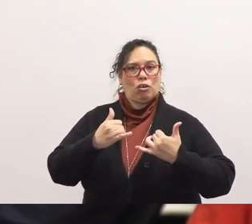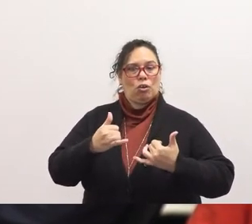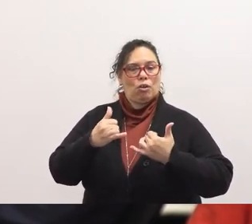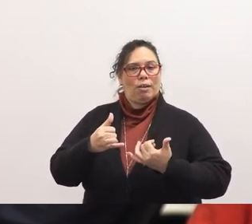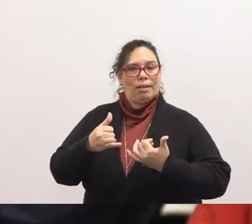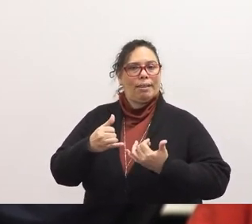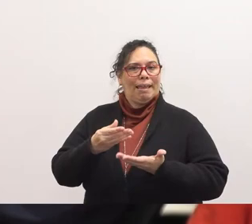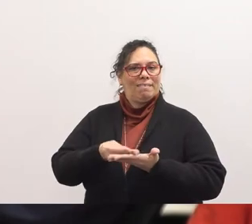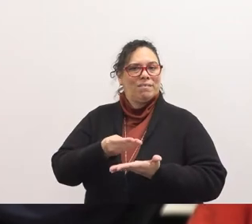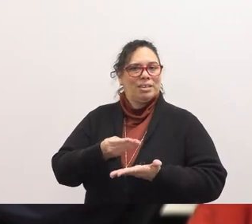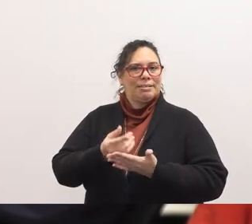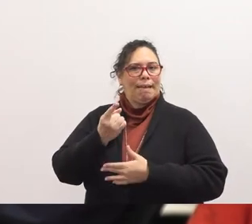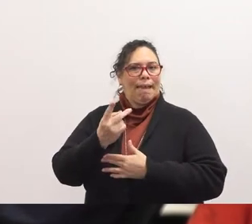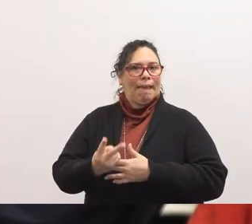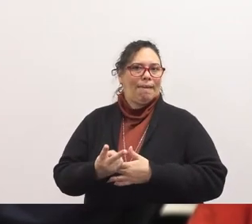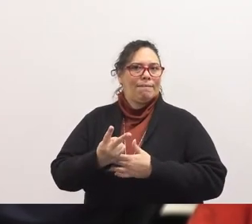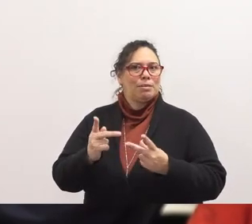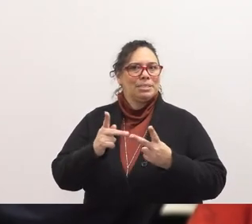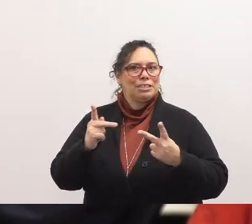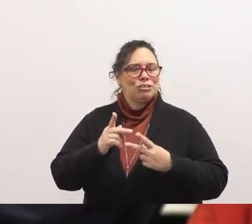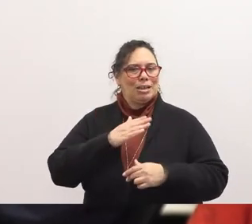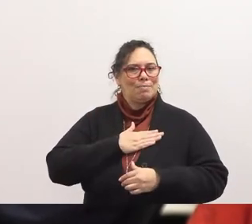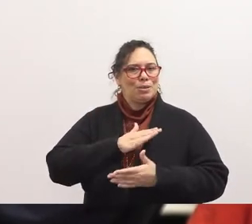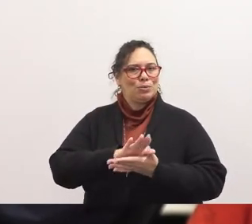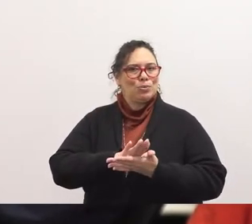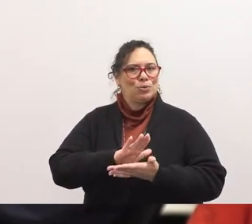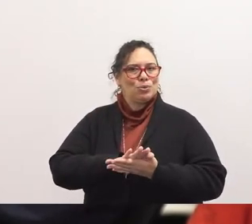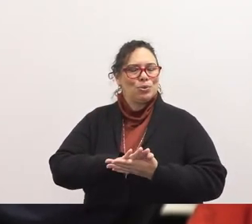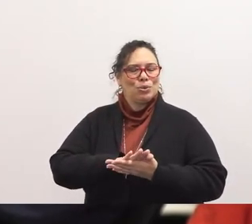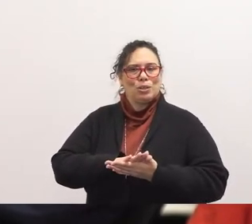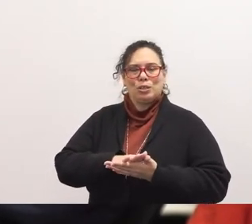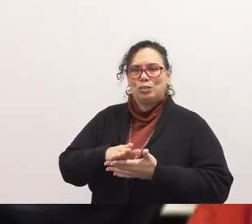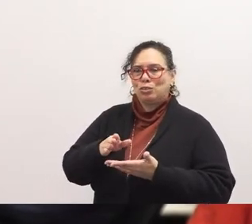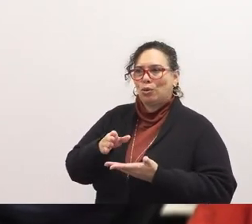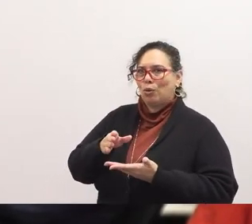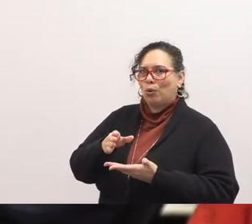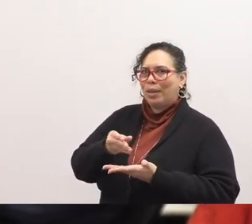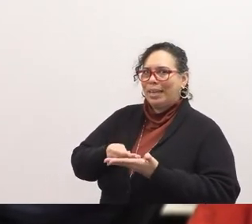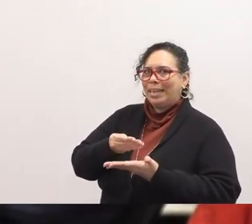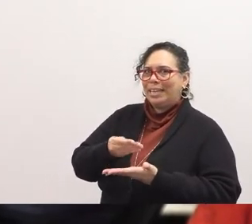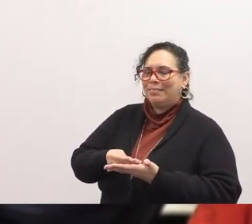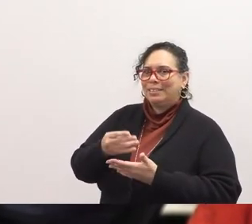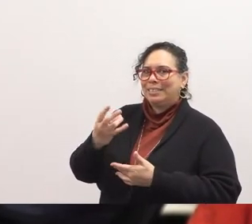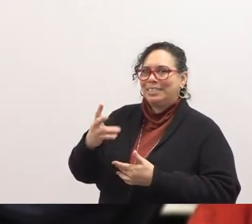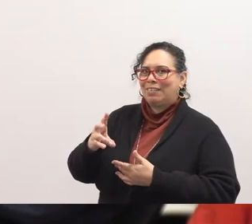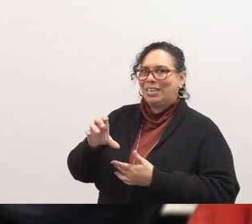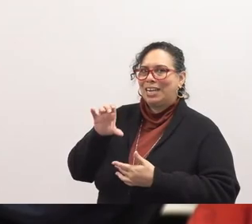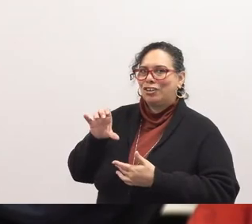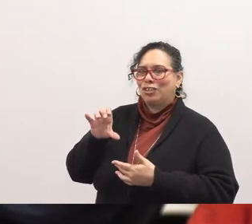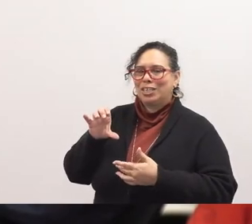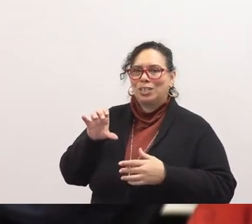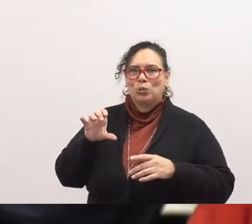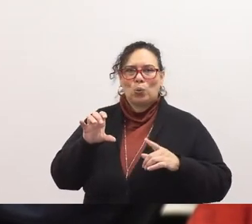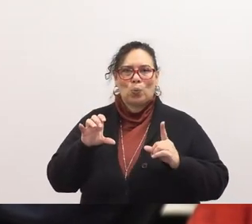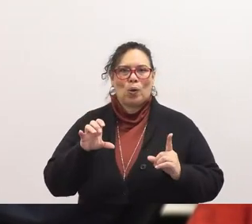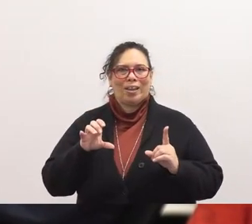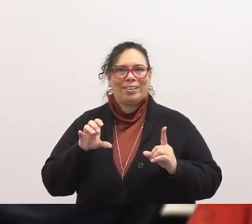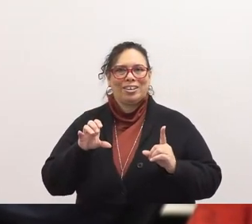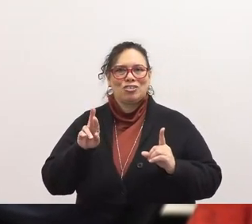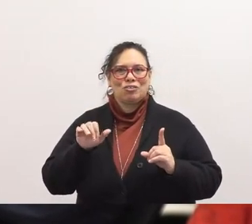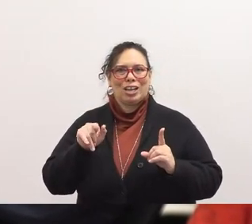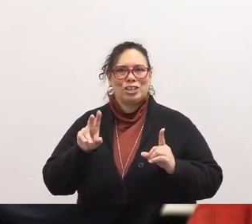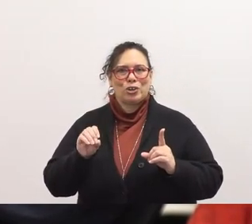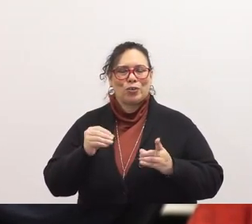counselor's position at my site, which means the district funds our students at a 1,700-to-1 ratio. It is demeaning and a